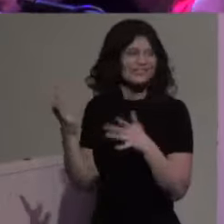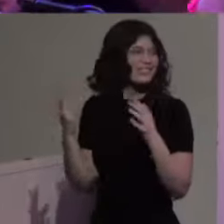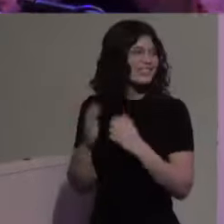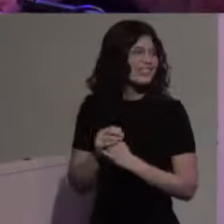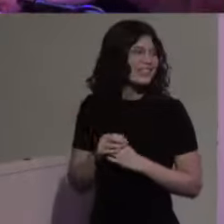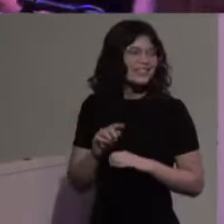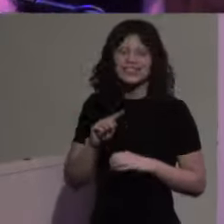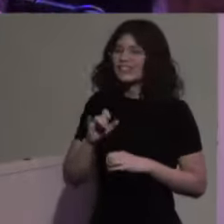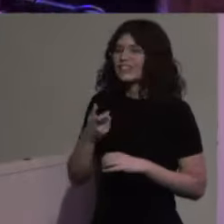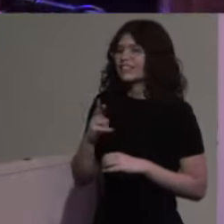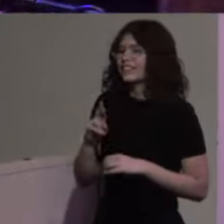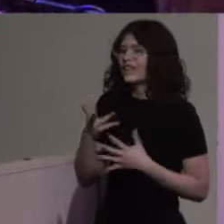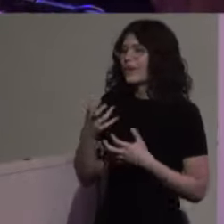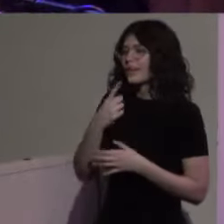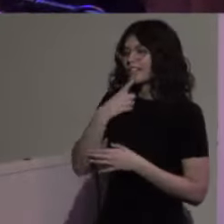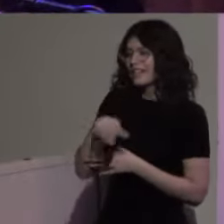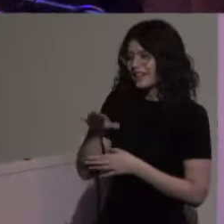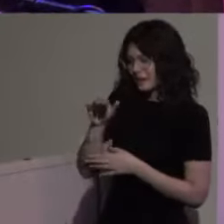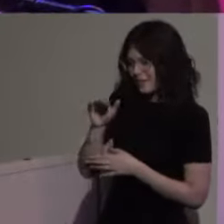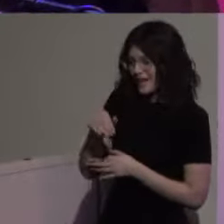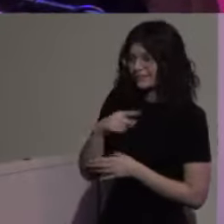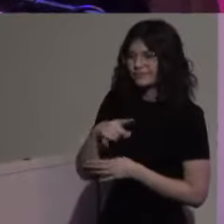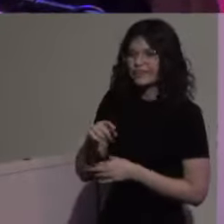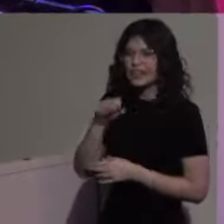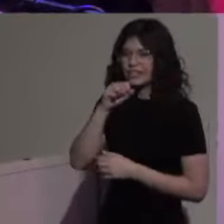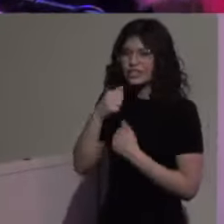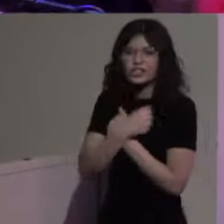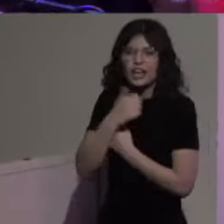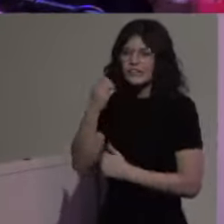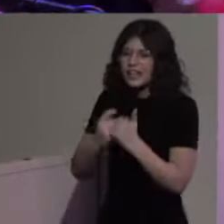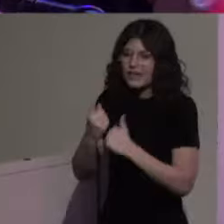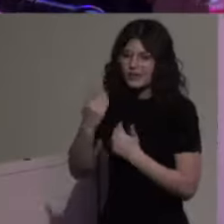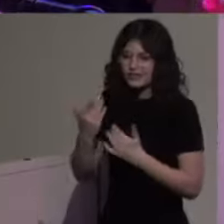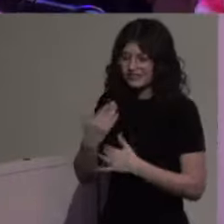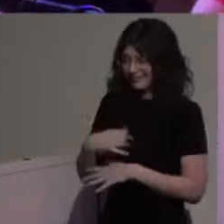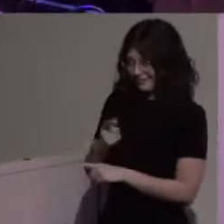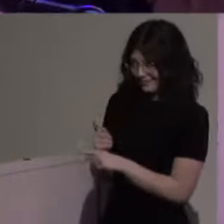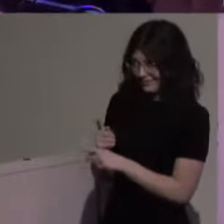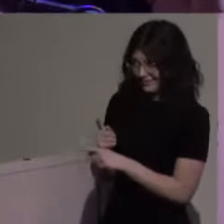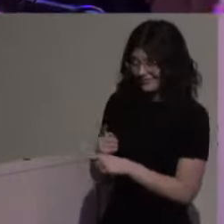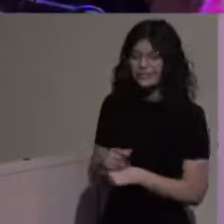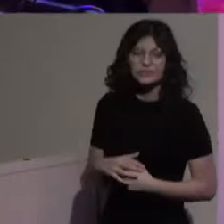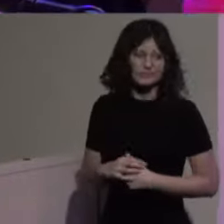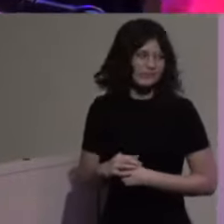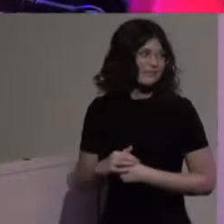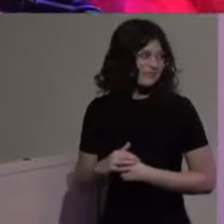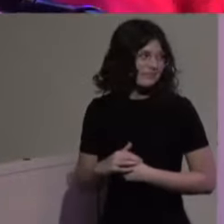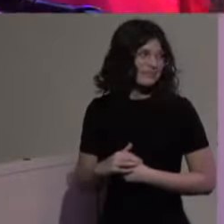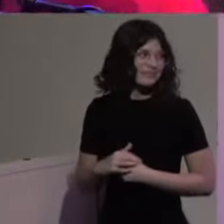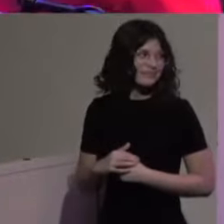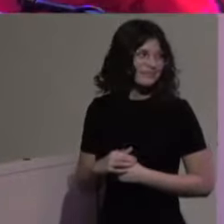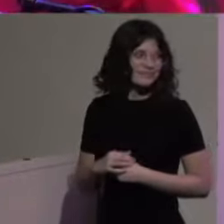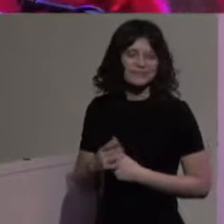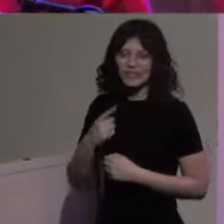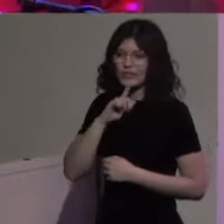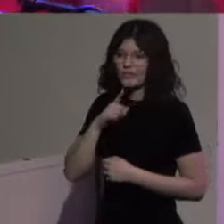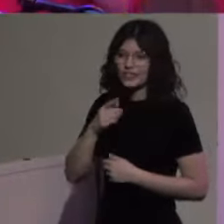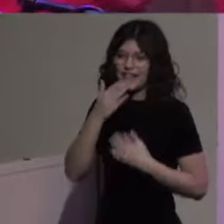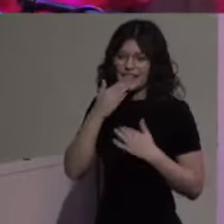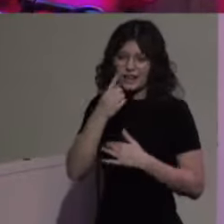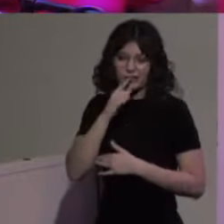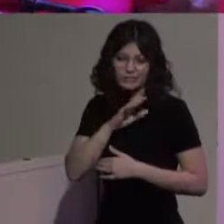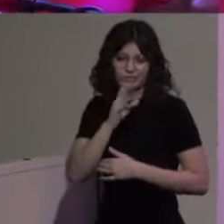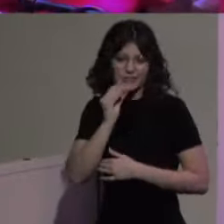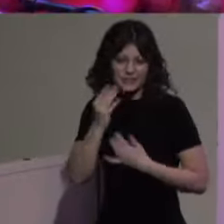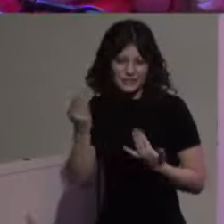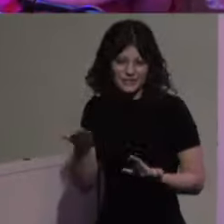Taylor just wanted to say goodbye and that she loves everybody here. Taylor, did I get that right? And that we're so thankful for your experience